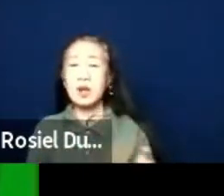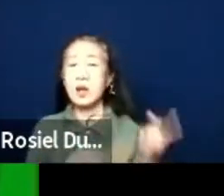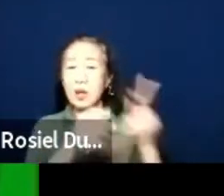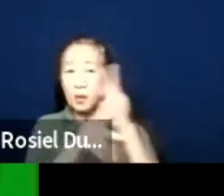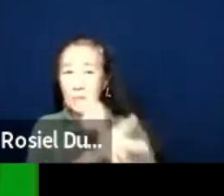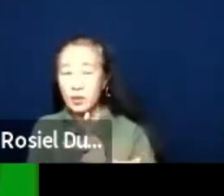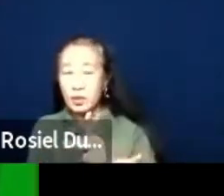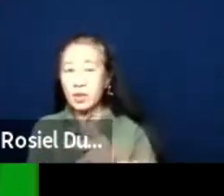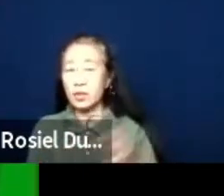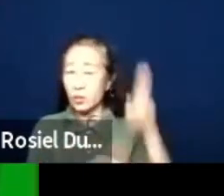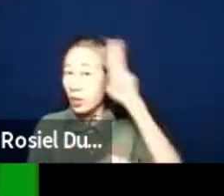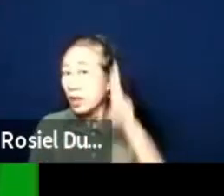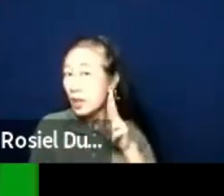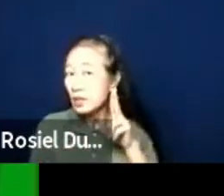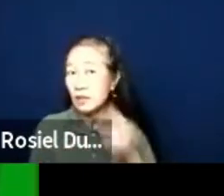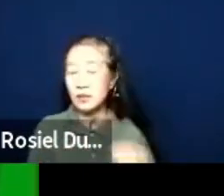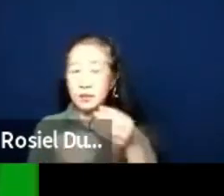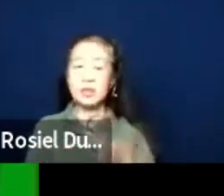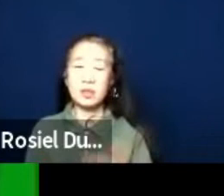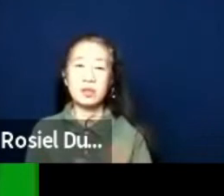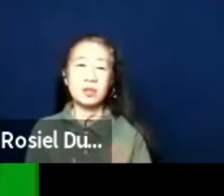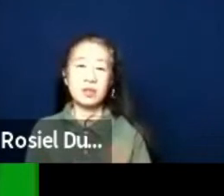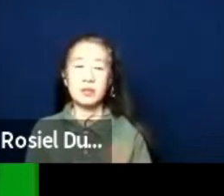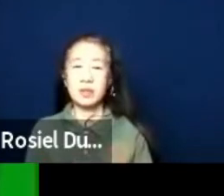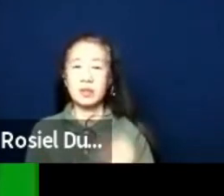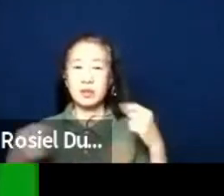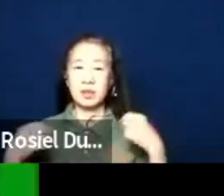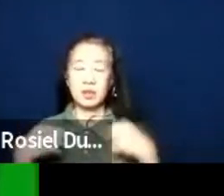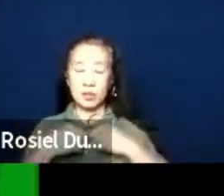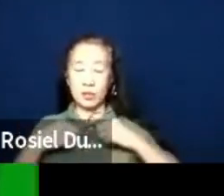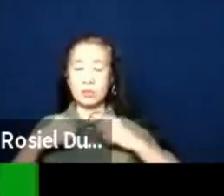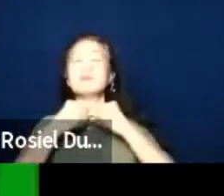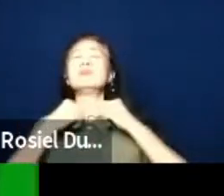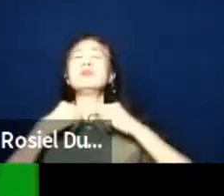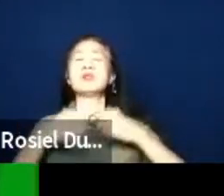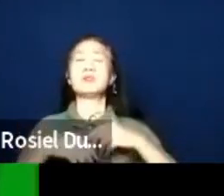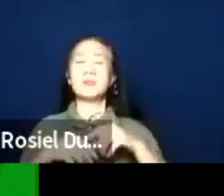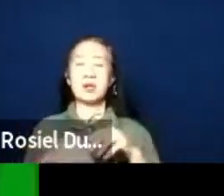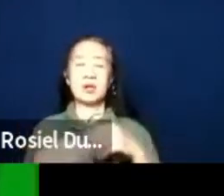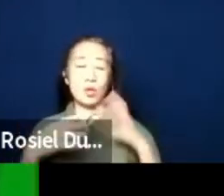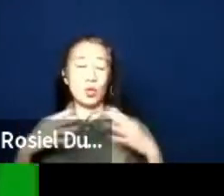soft underneath or around it, like a towel, and loosen any clothing around their neck.